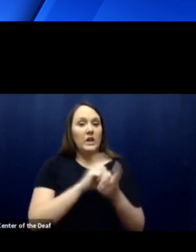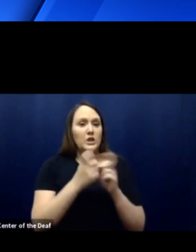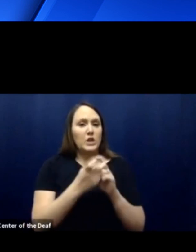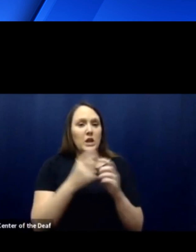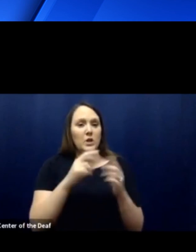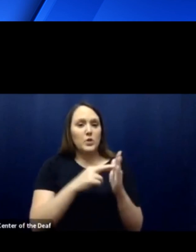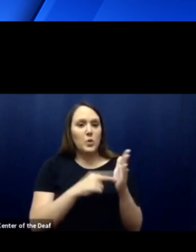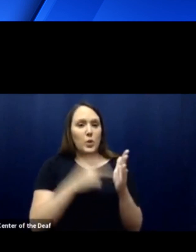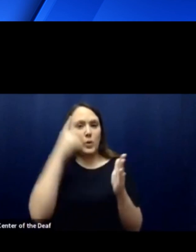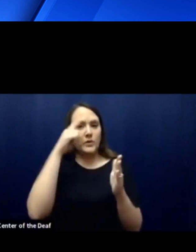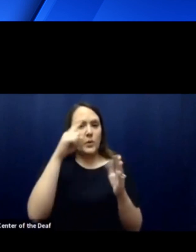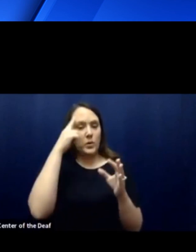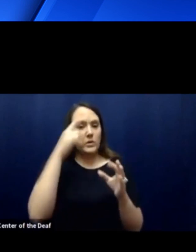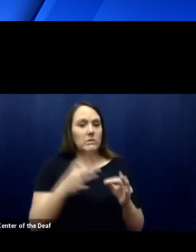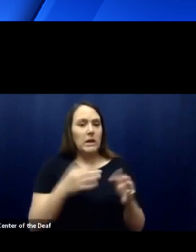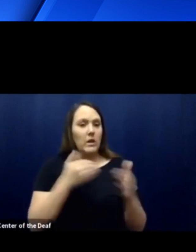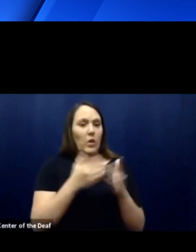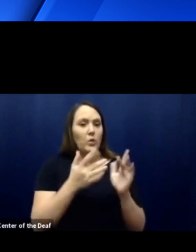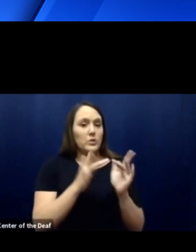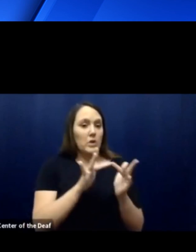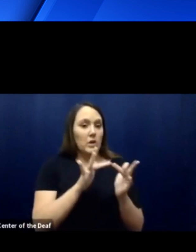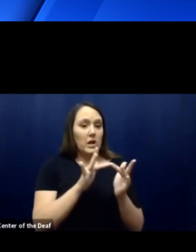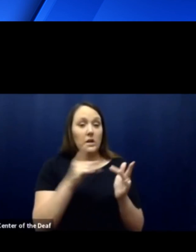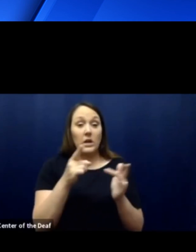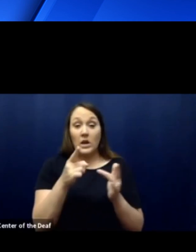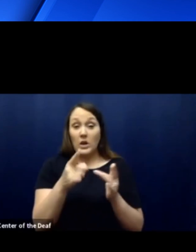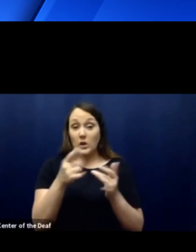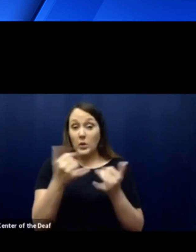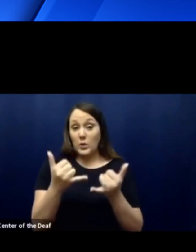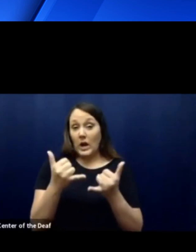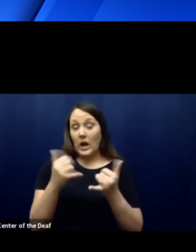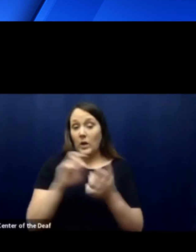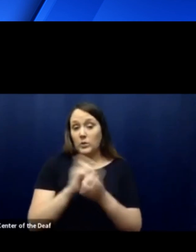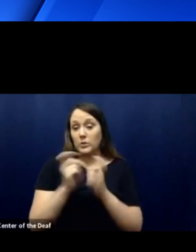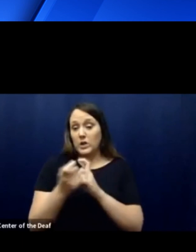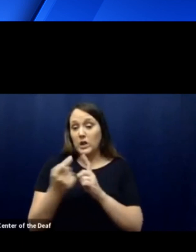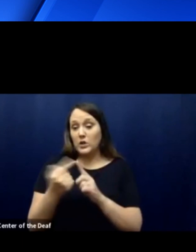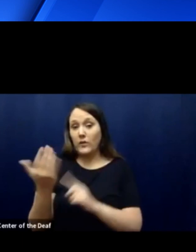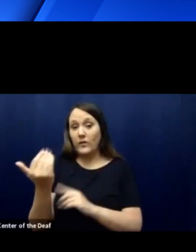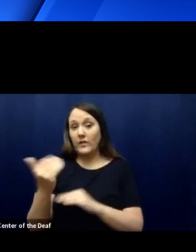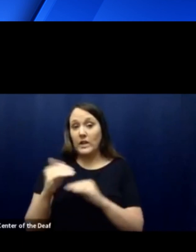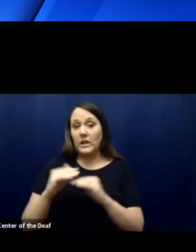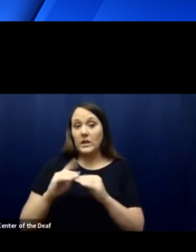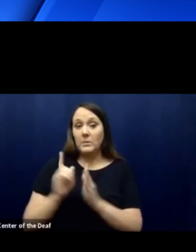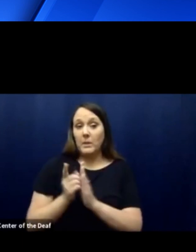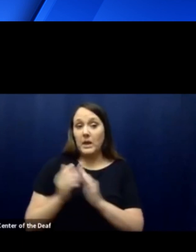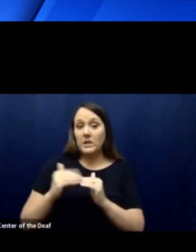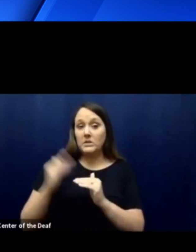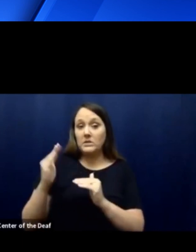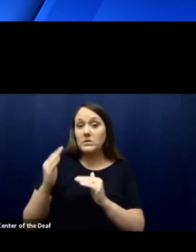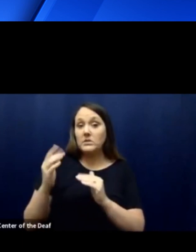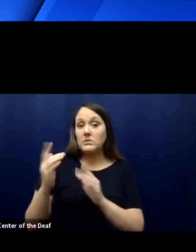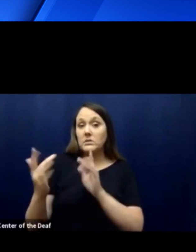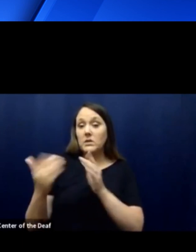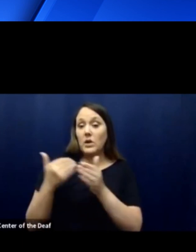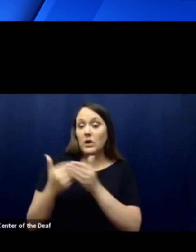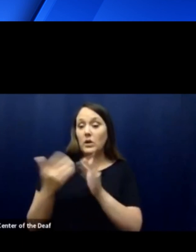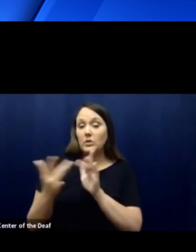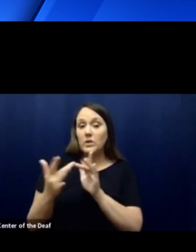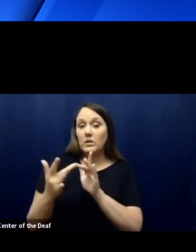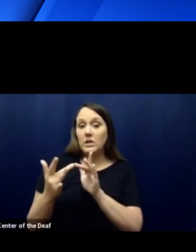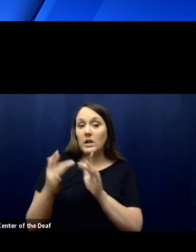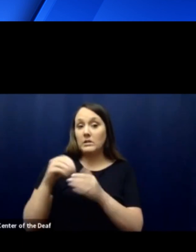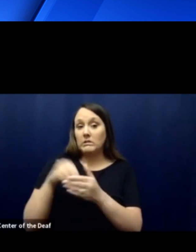week. Is Knox County now using the 15 minutes or more definition when determining close contacts at school? We are using it